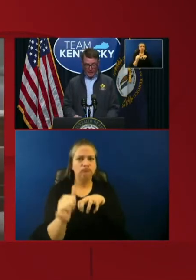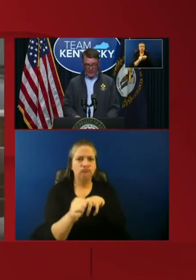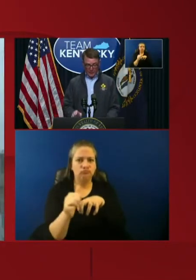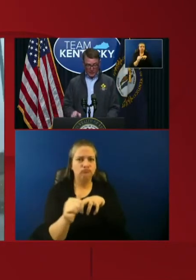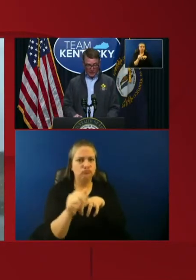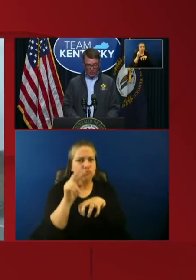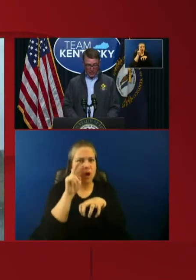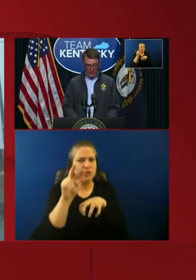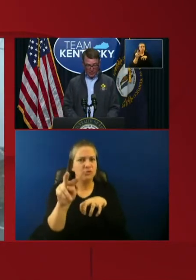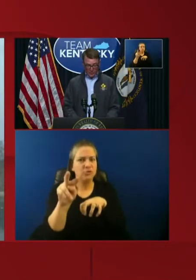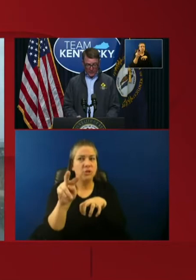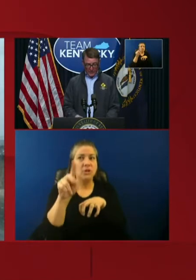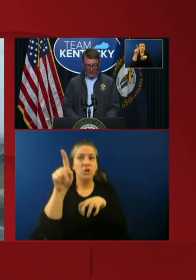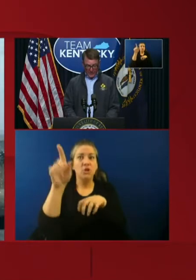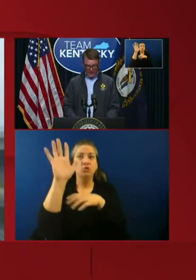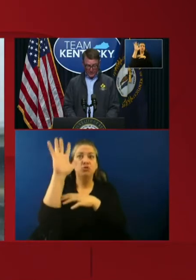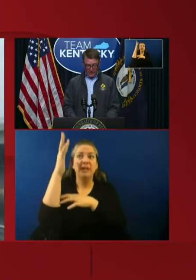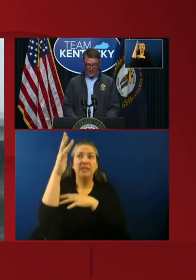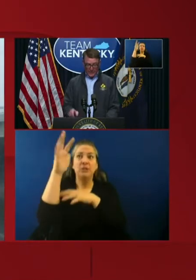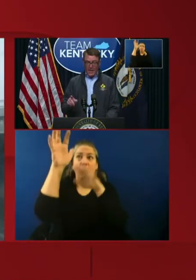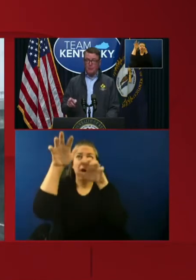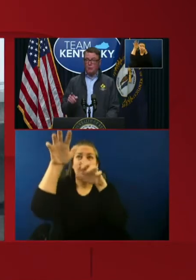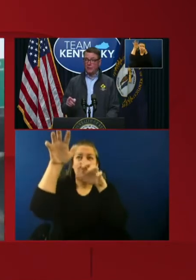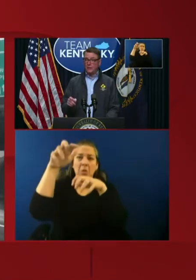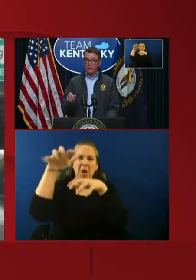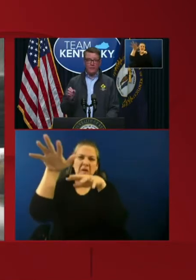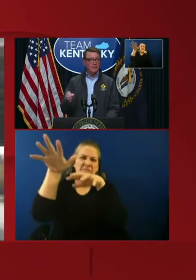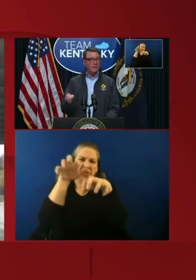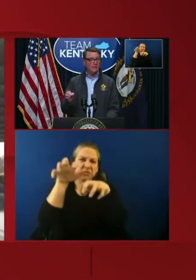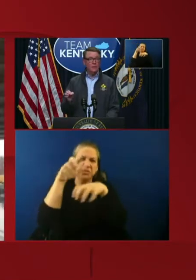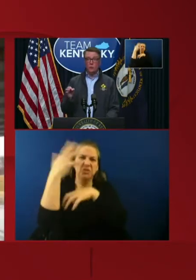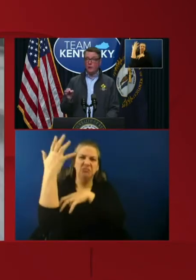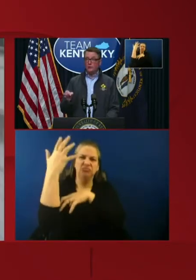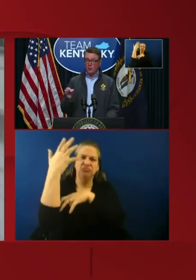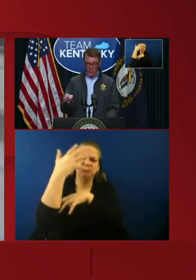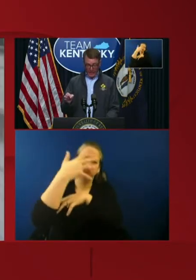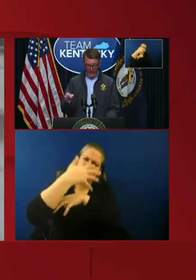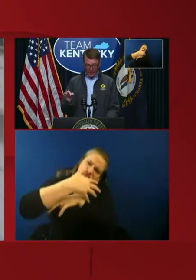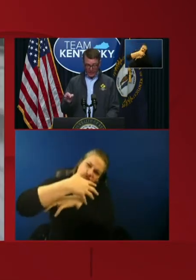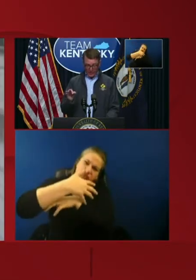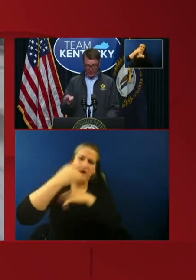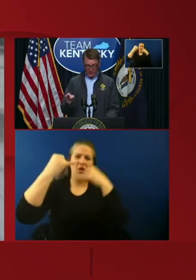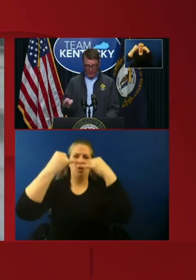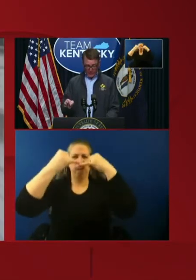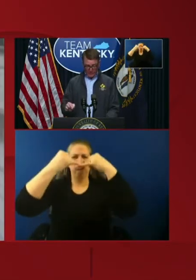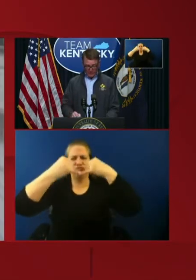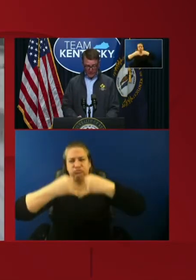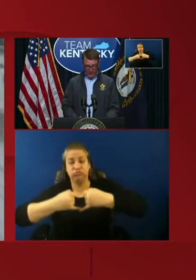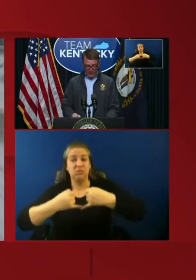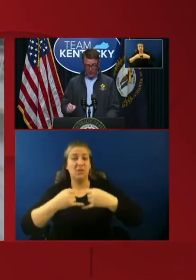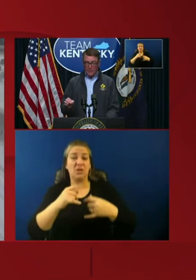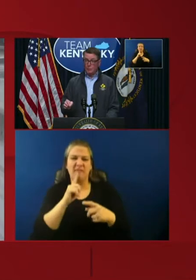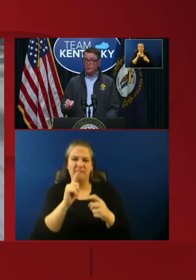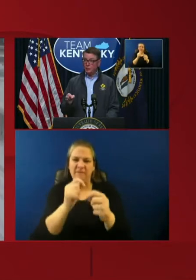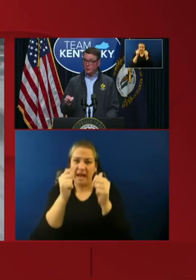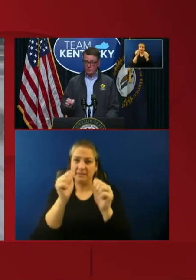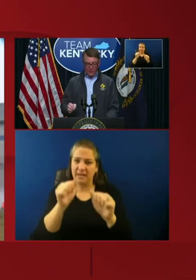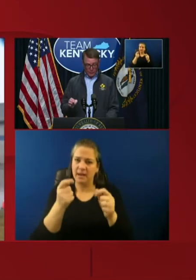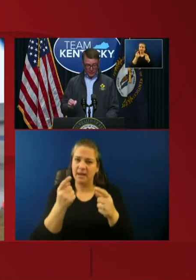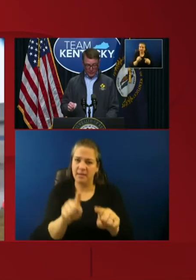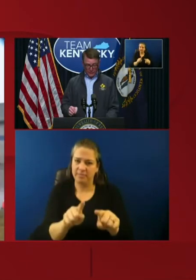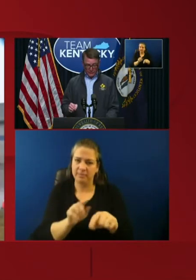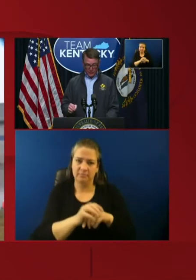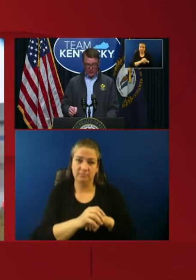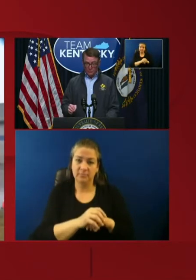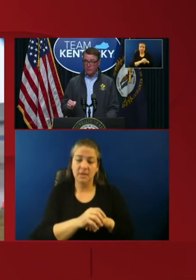and power lines under the weight of accumulated ice. It can happen quickly. I'm going to tell you where it's already happening in just a minute. And remember, too,